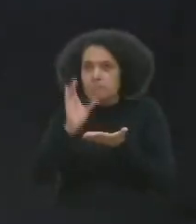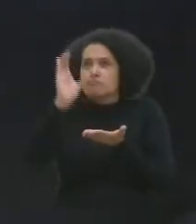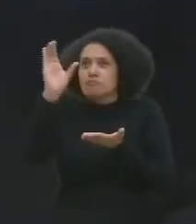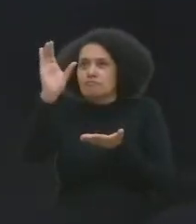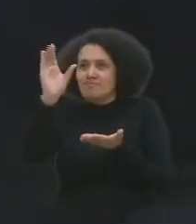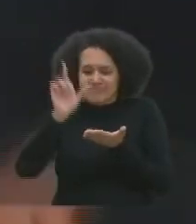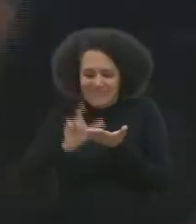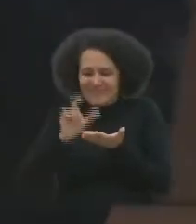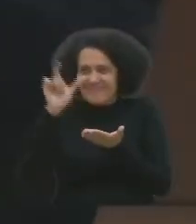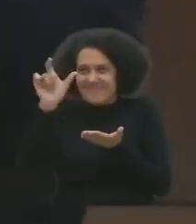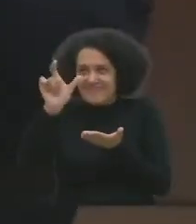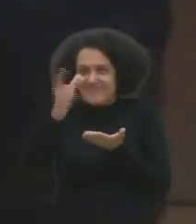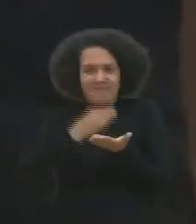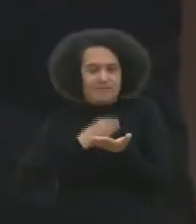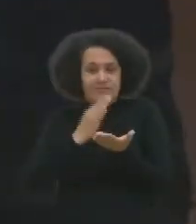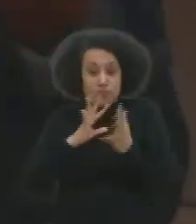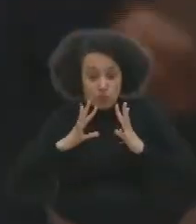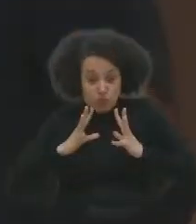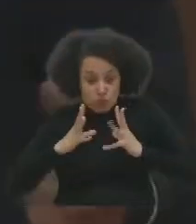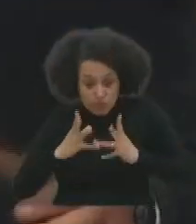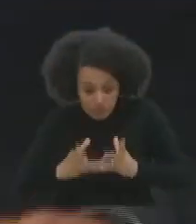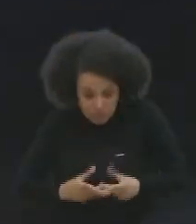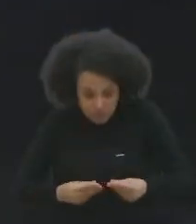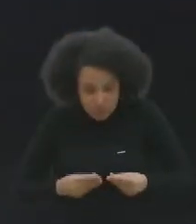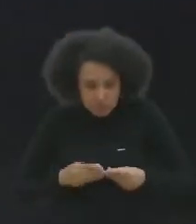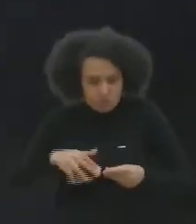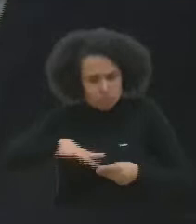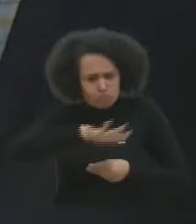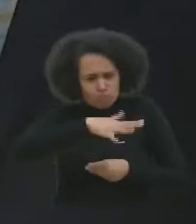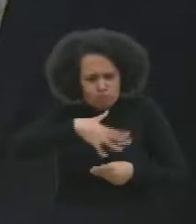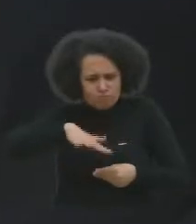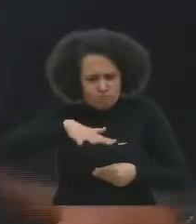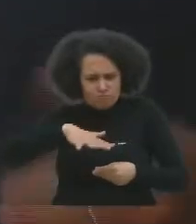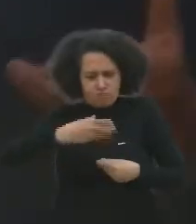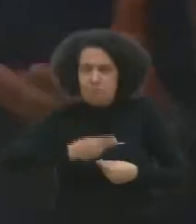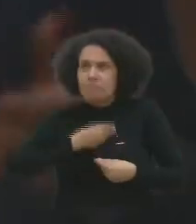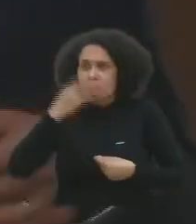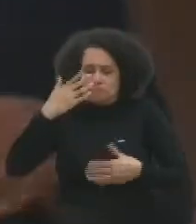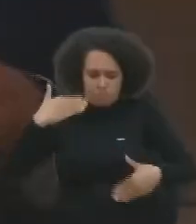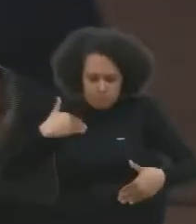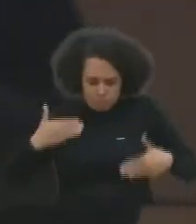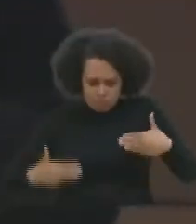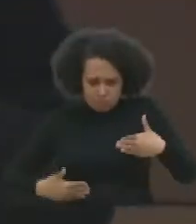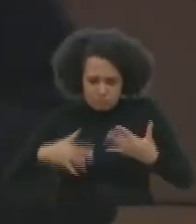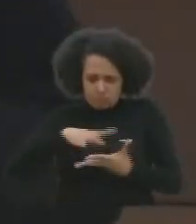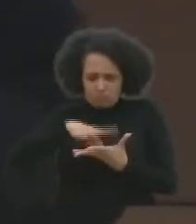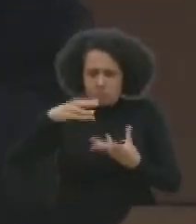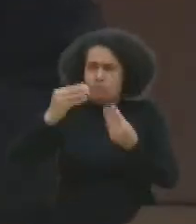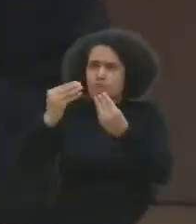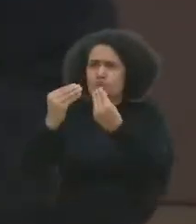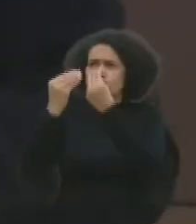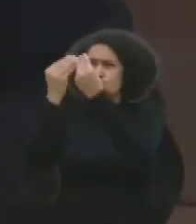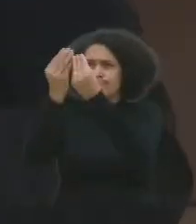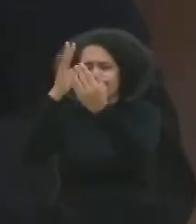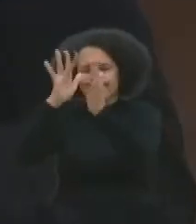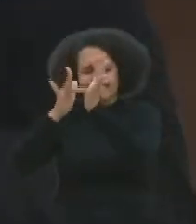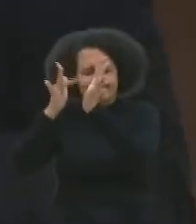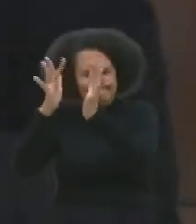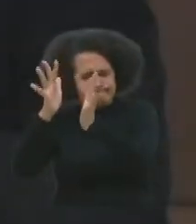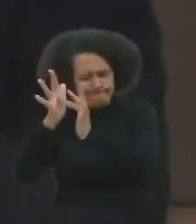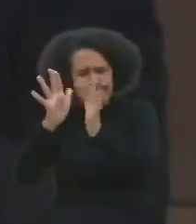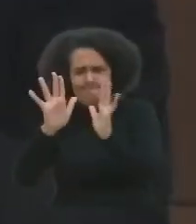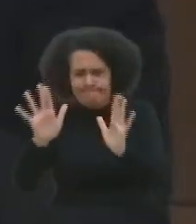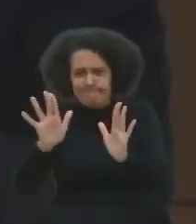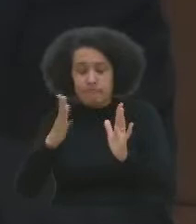todas as áreas da minha vida. Body, soul, corpo, spirit. Alma, espírito. And the Apostle Paul goes on to say, do not conform yourselves